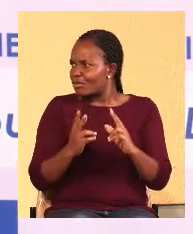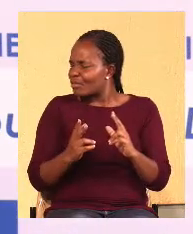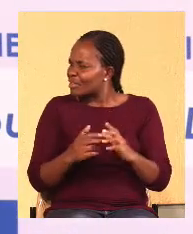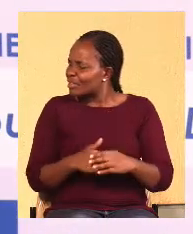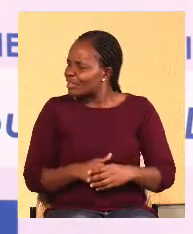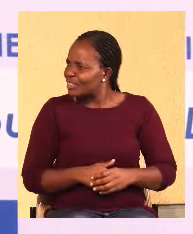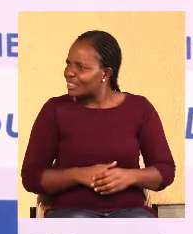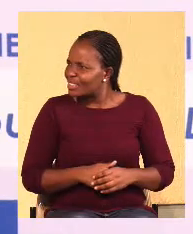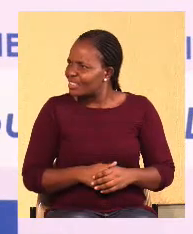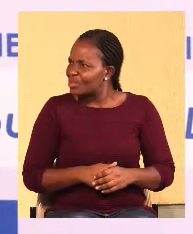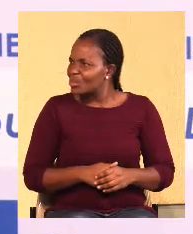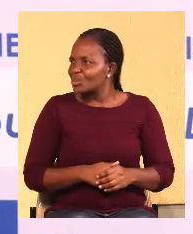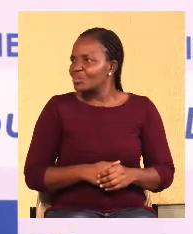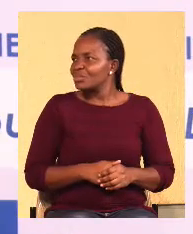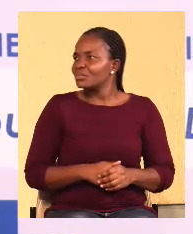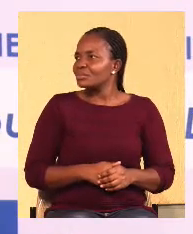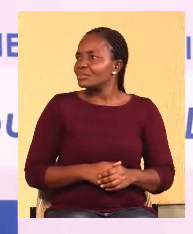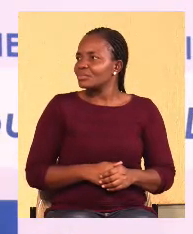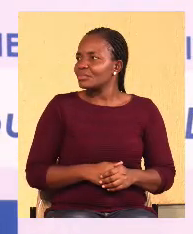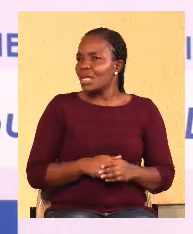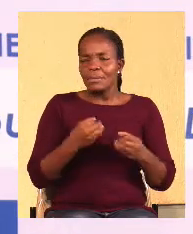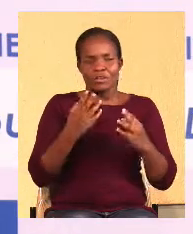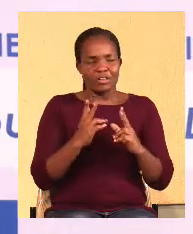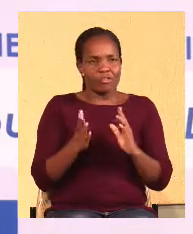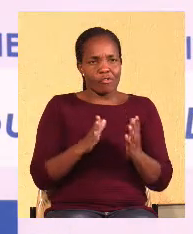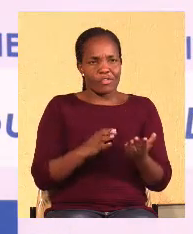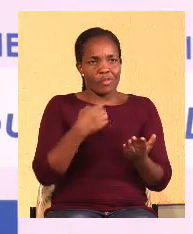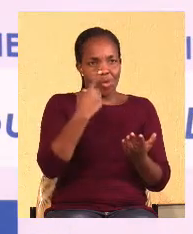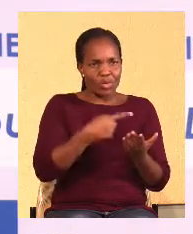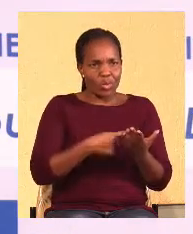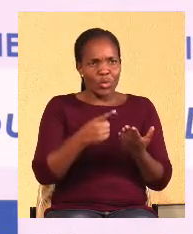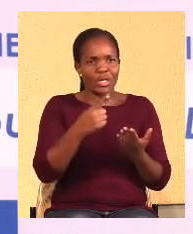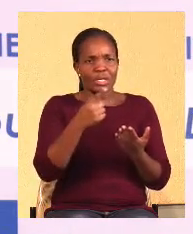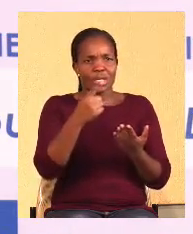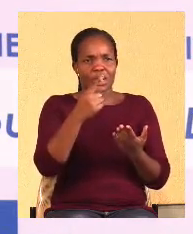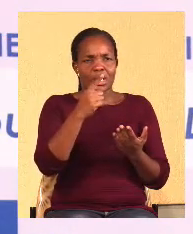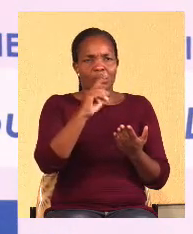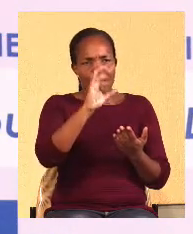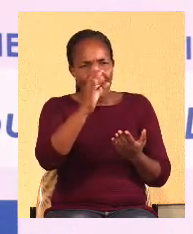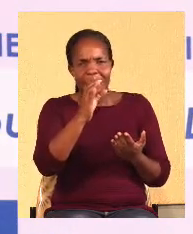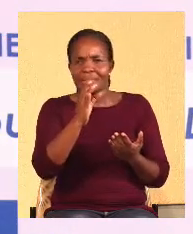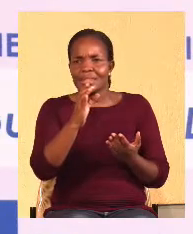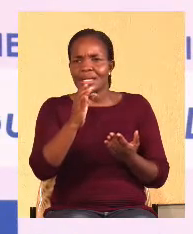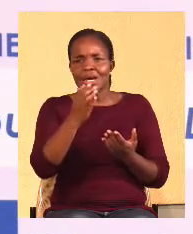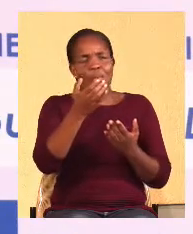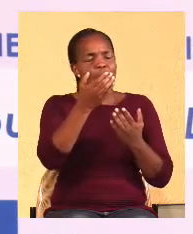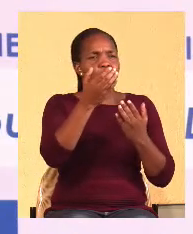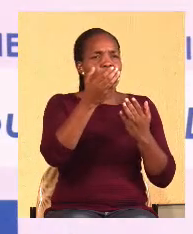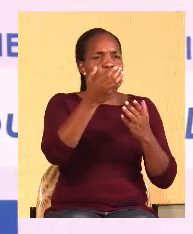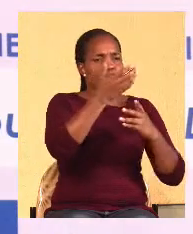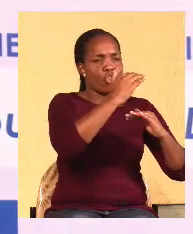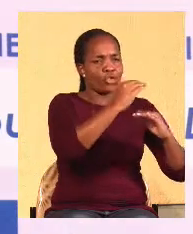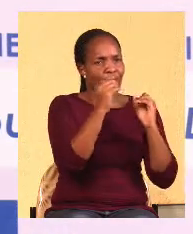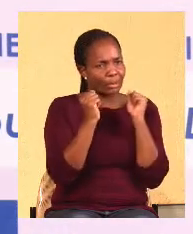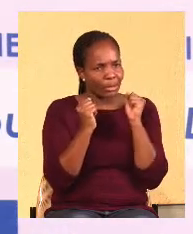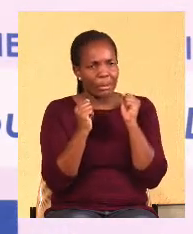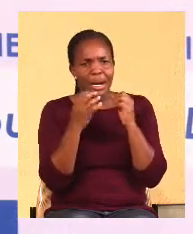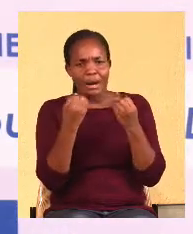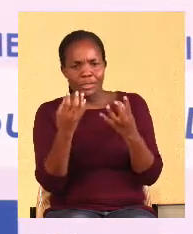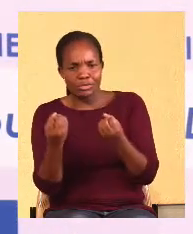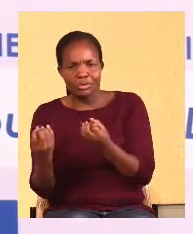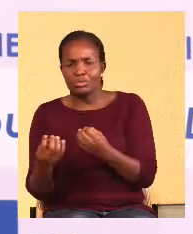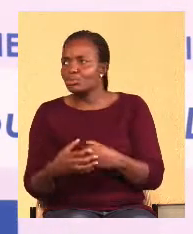normal mortality daily, weekly, monthly, seasonal fluctuation in the winter season? And what is the